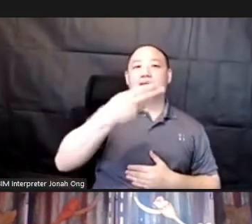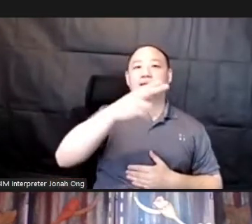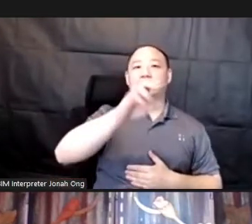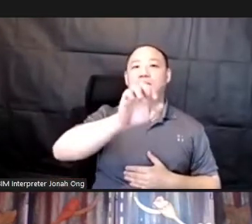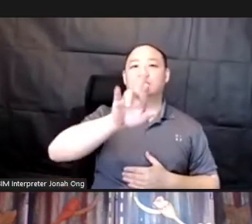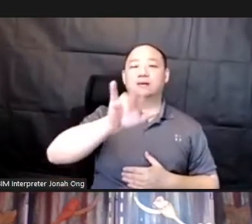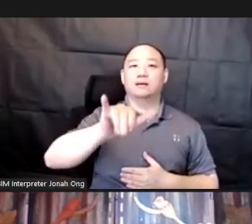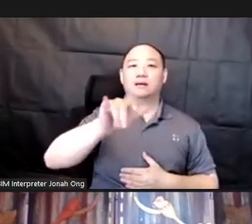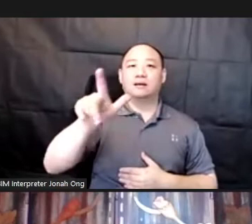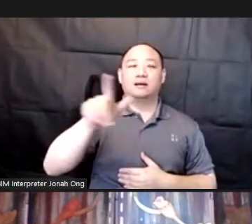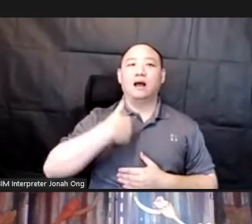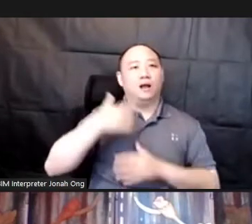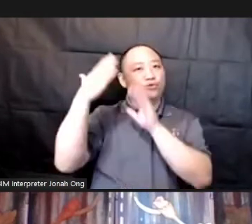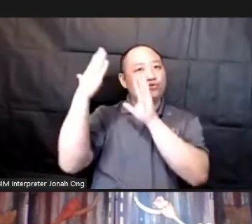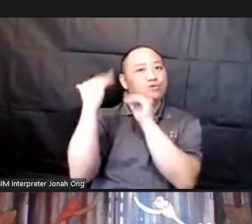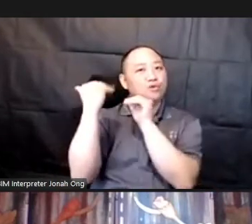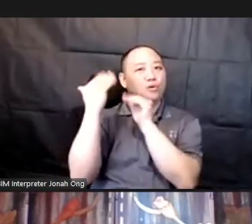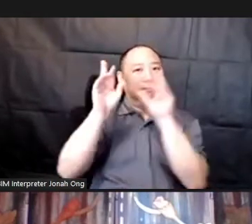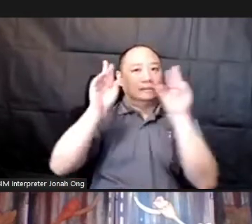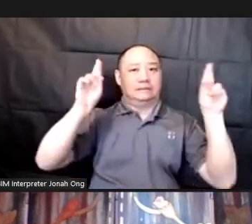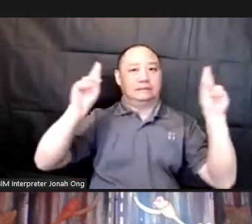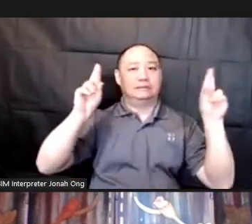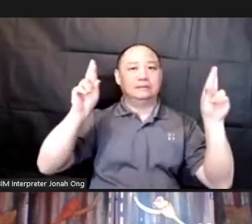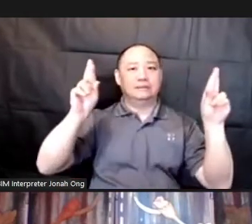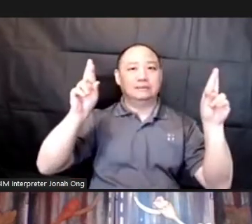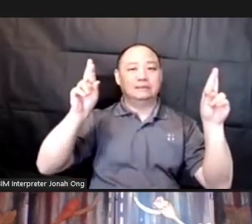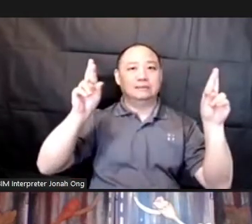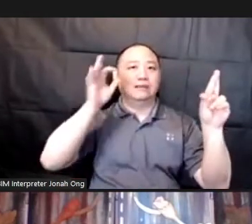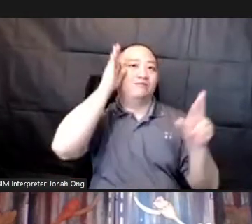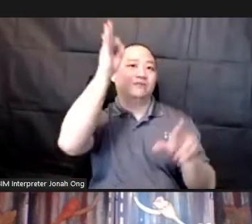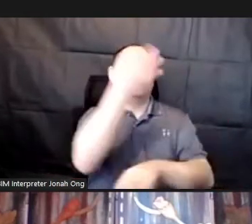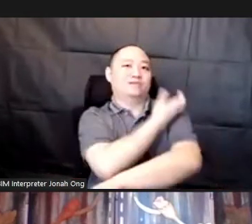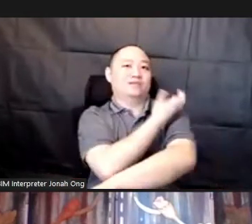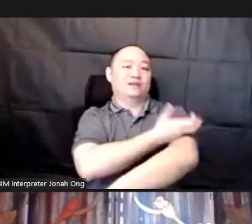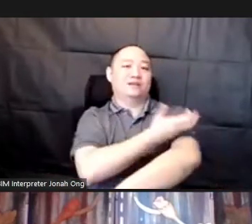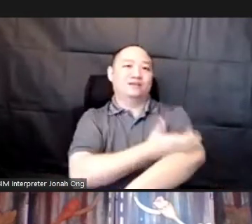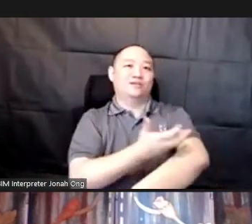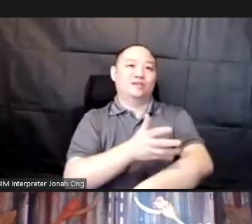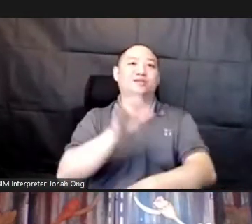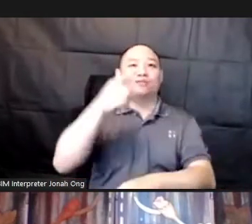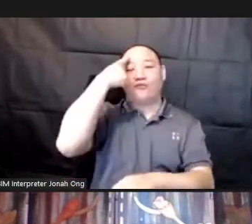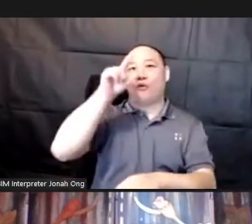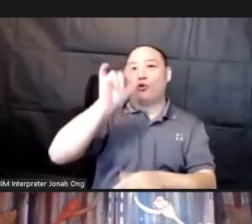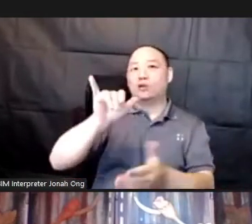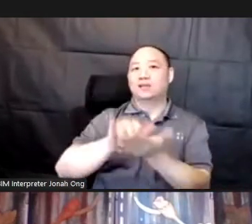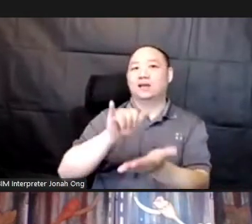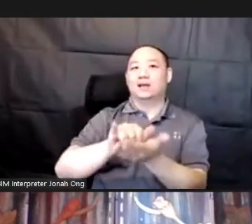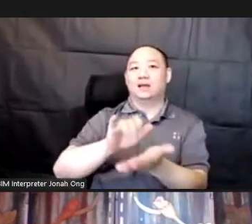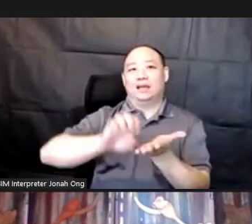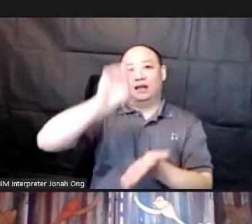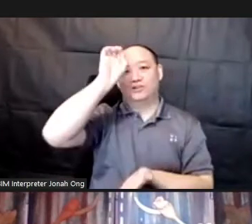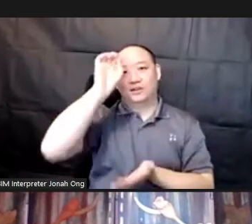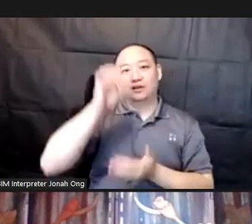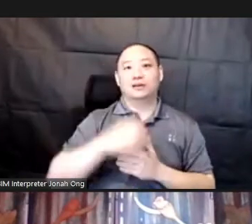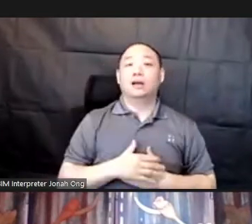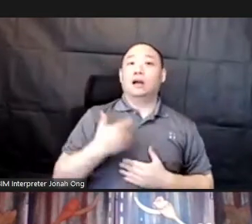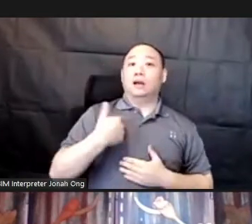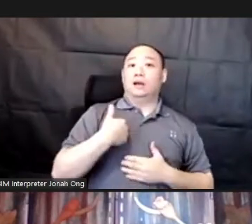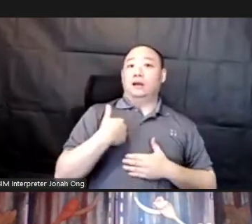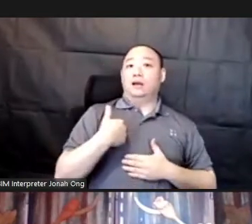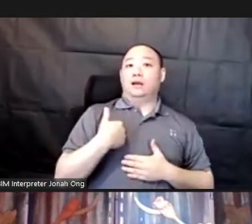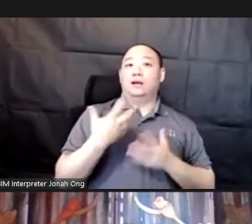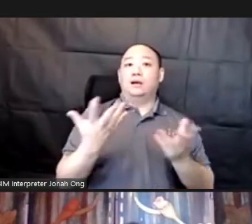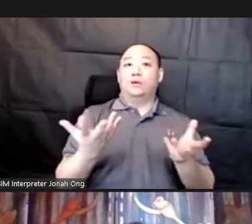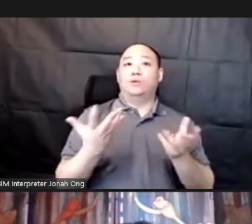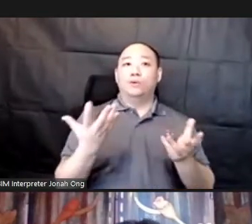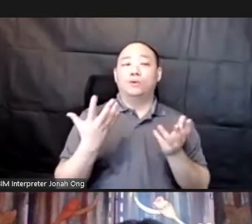future. We really hope that for the future of our generation. Thank you so much for that insight. Now I'd like to move on to Anis.